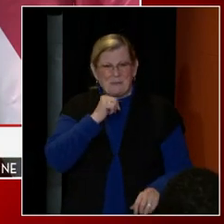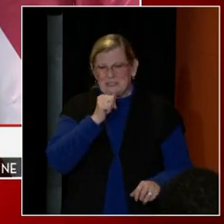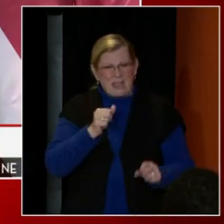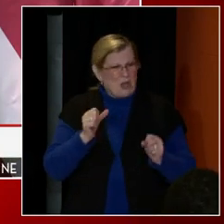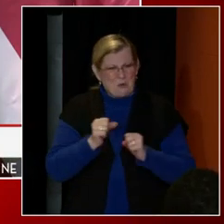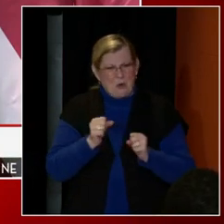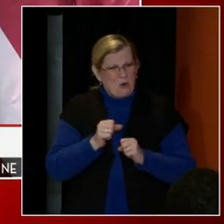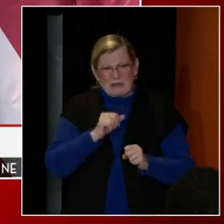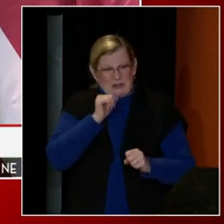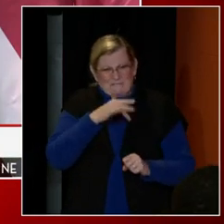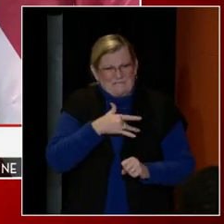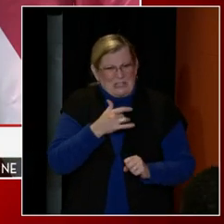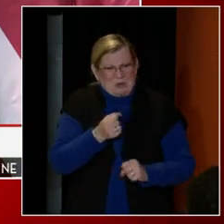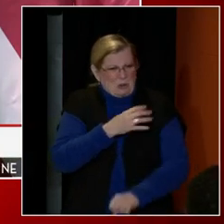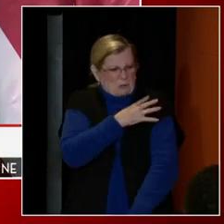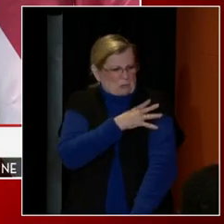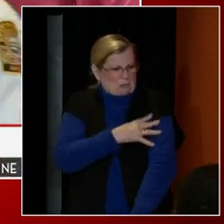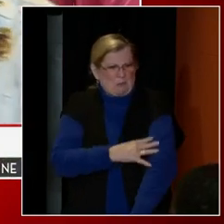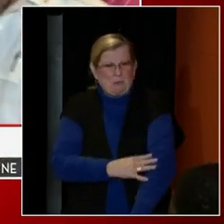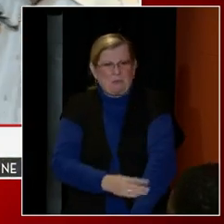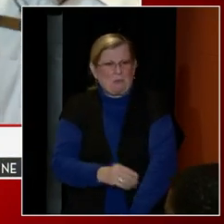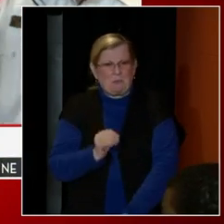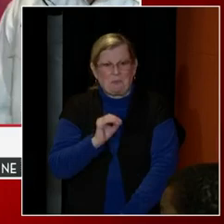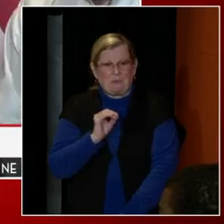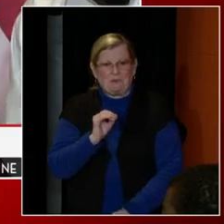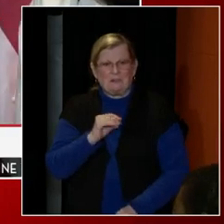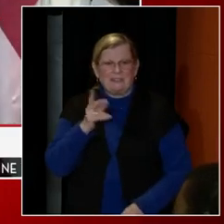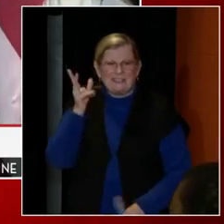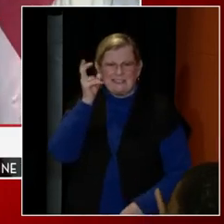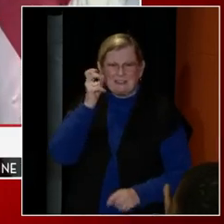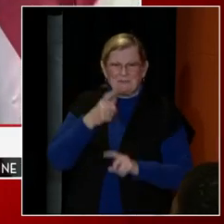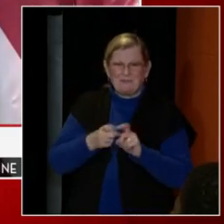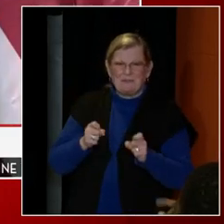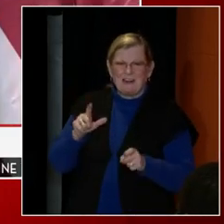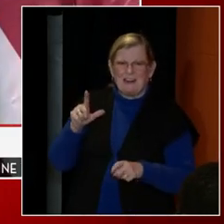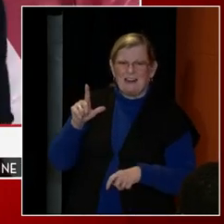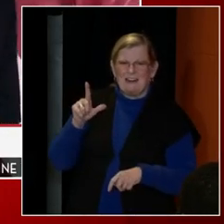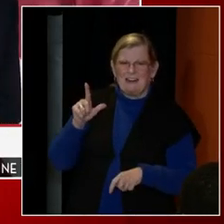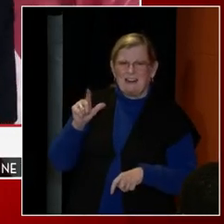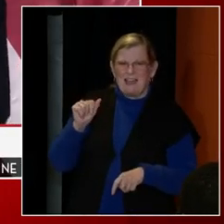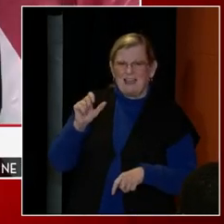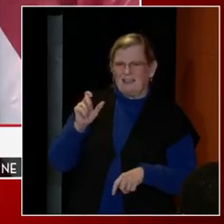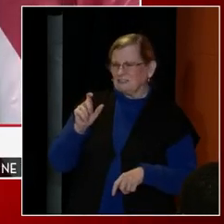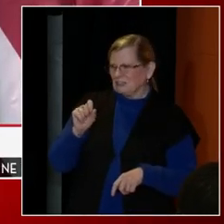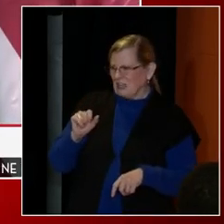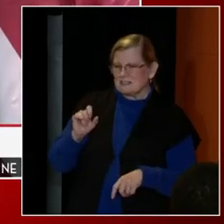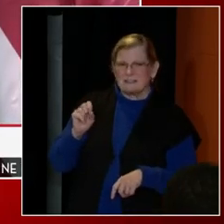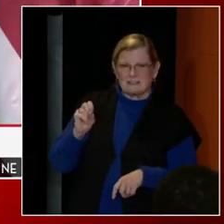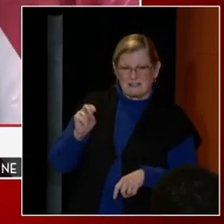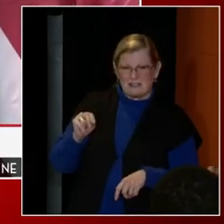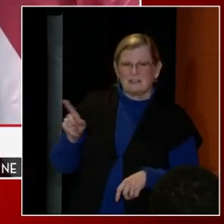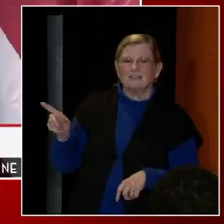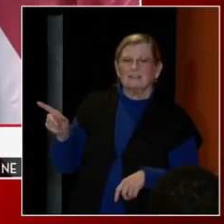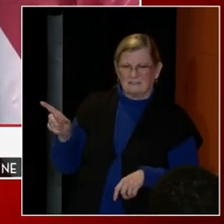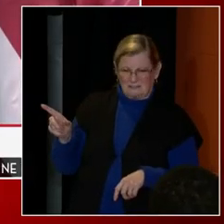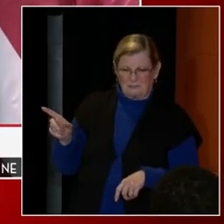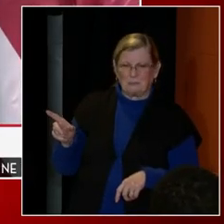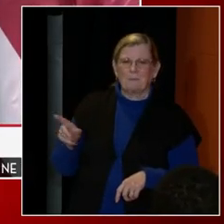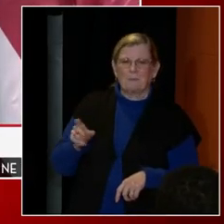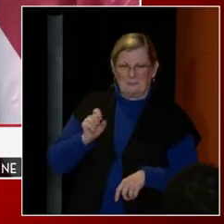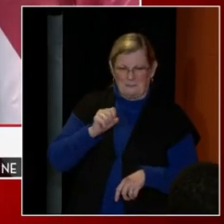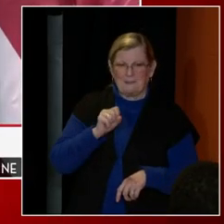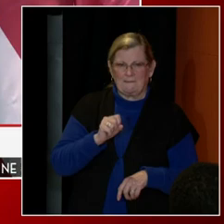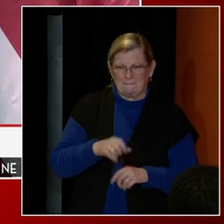Feel the cold. No. We've heard so much from Lieutenant Jackson. Could we just hear from her? I'm sorry to keep putting you on the spot, Lieutenant, but you pointed